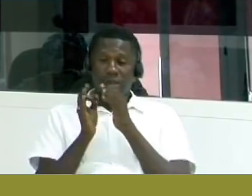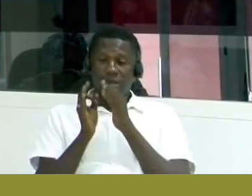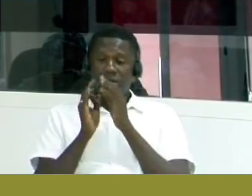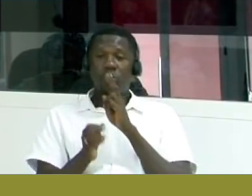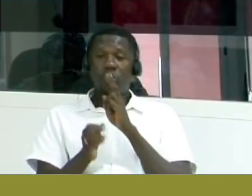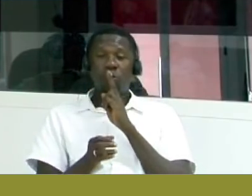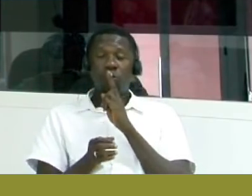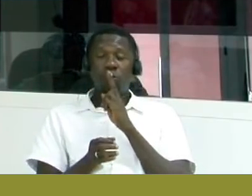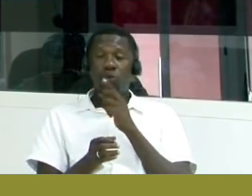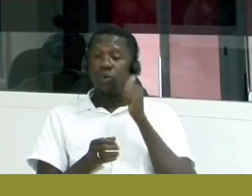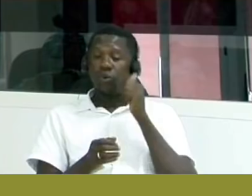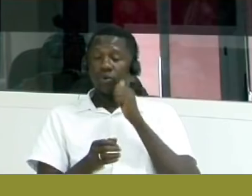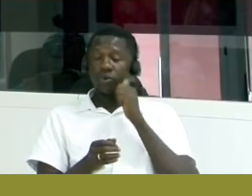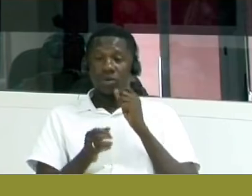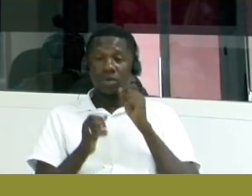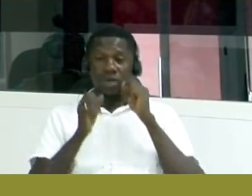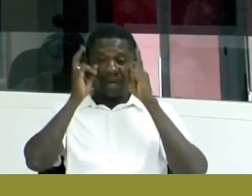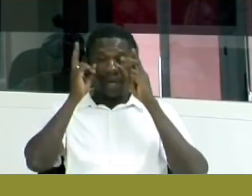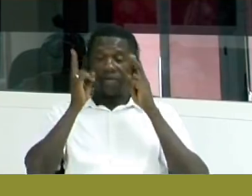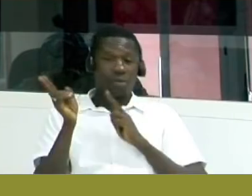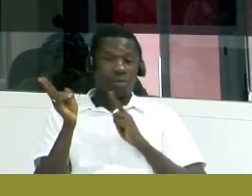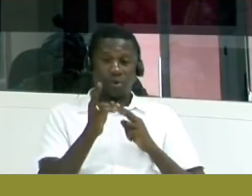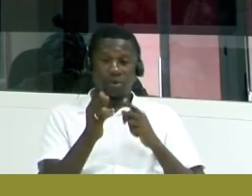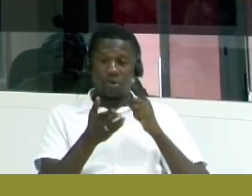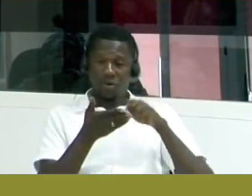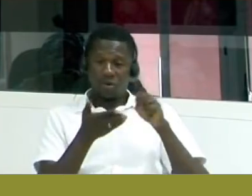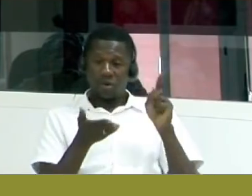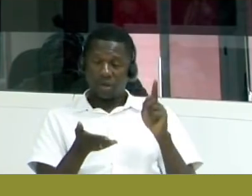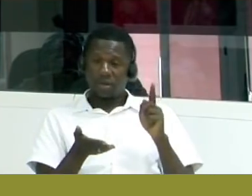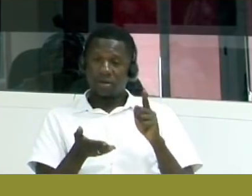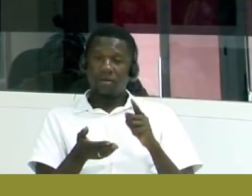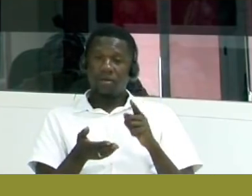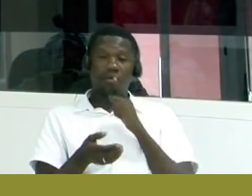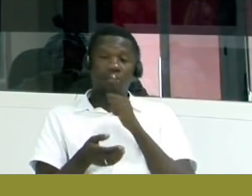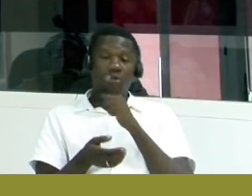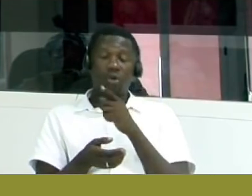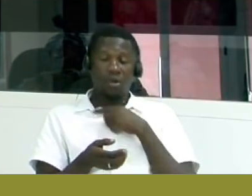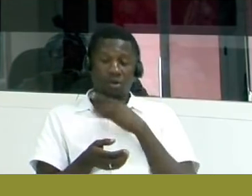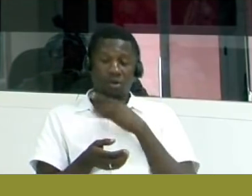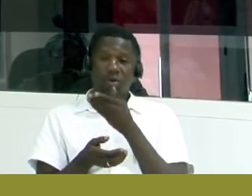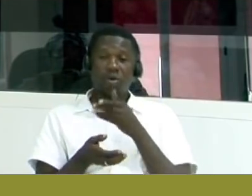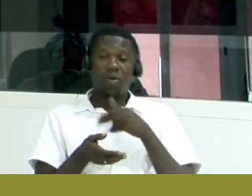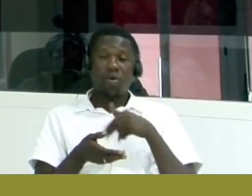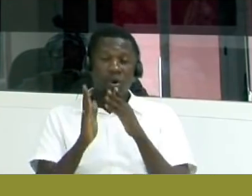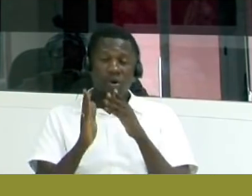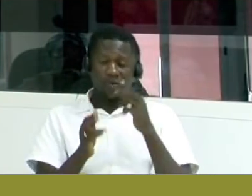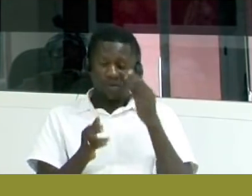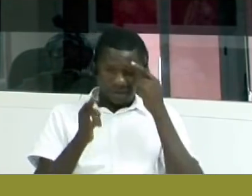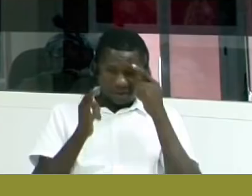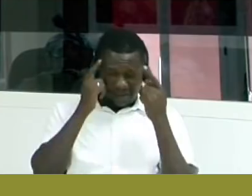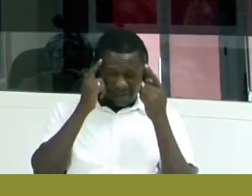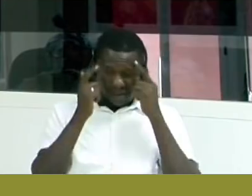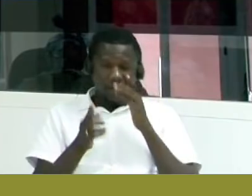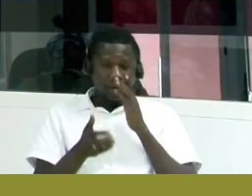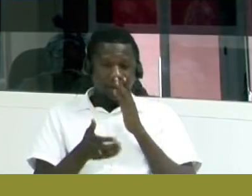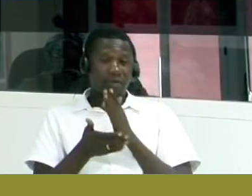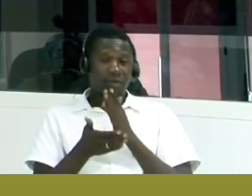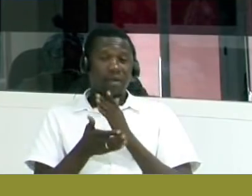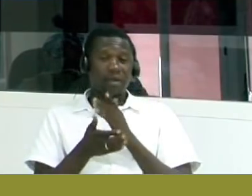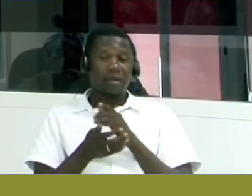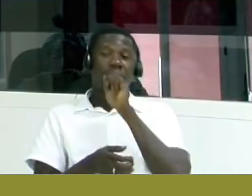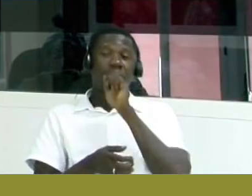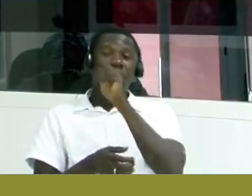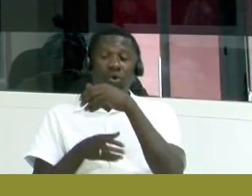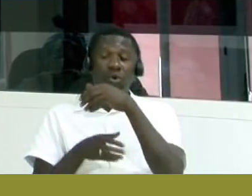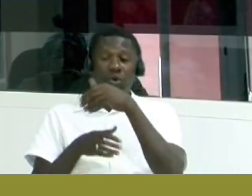correct? Somebody wasn't telling me the truth. But there was a way of determining whether, in fact, your